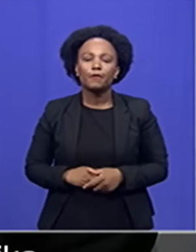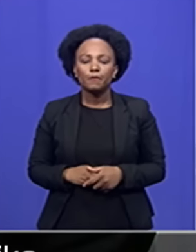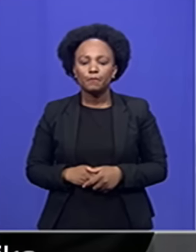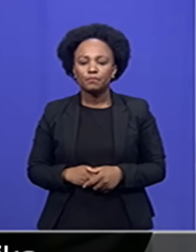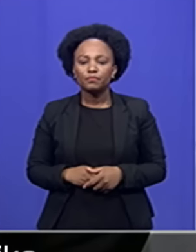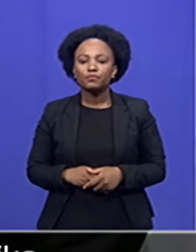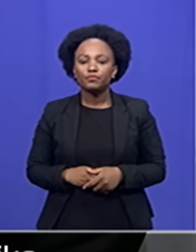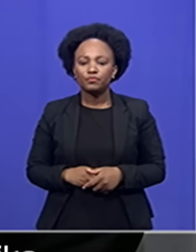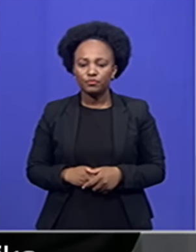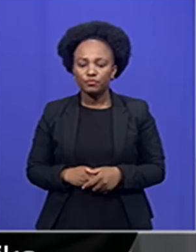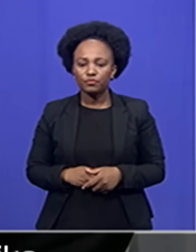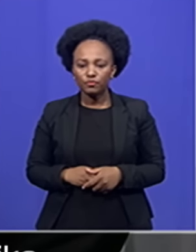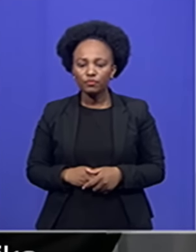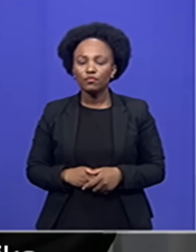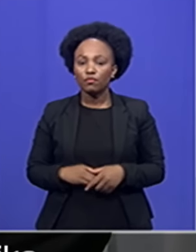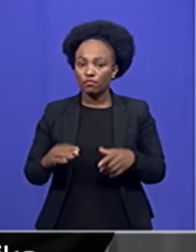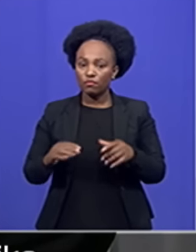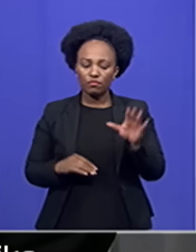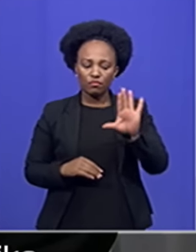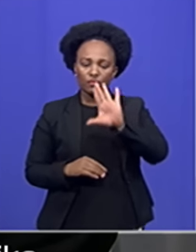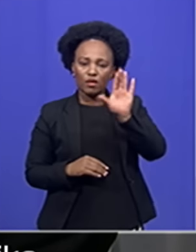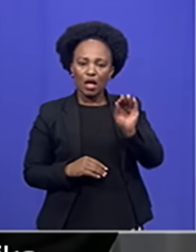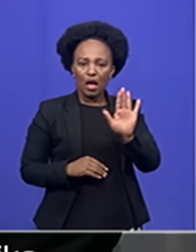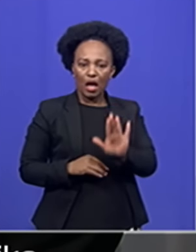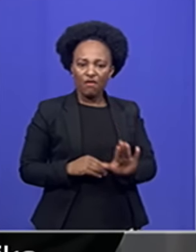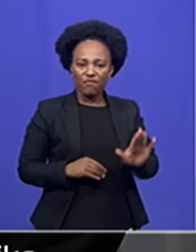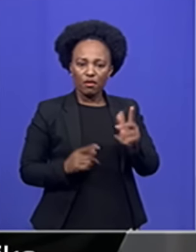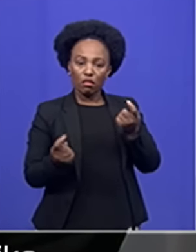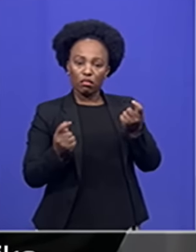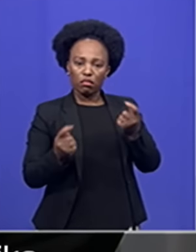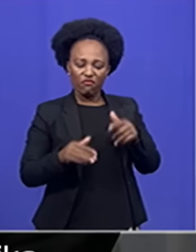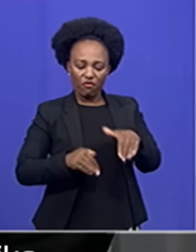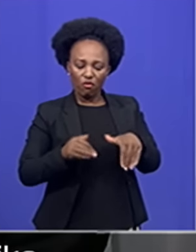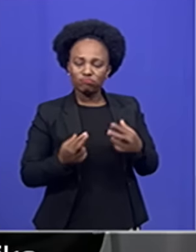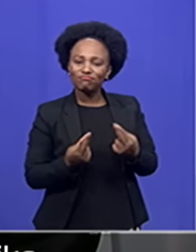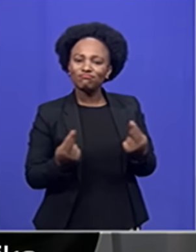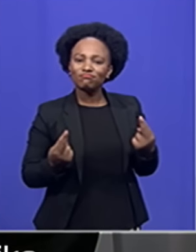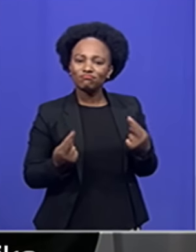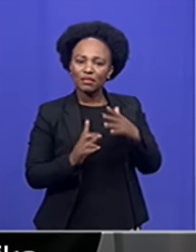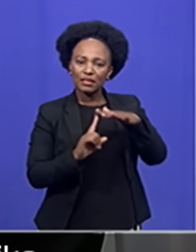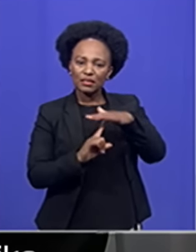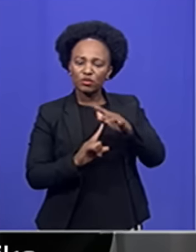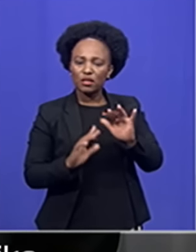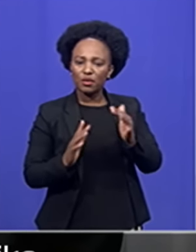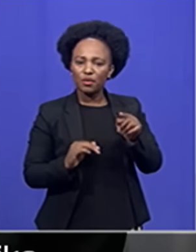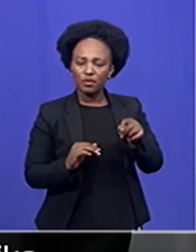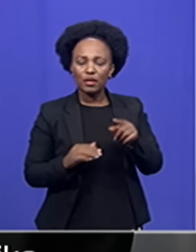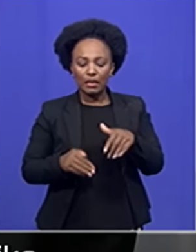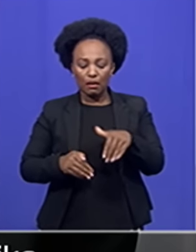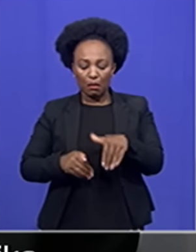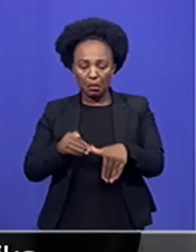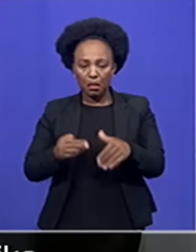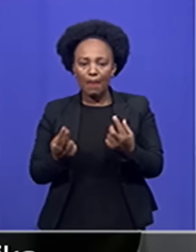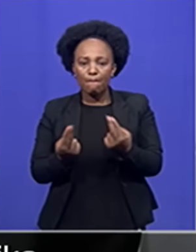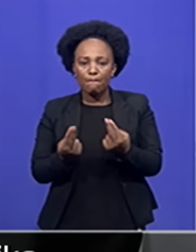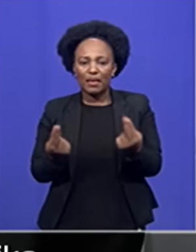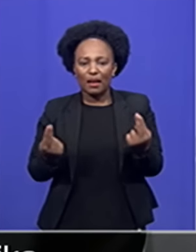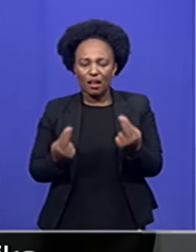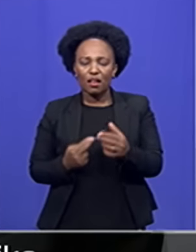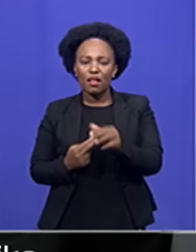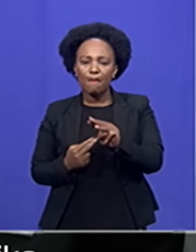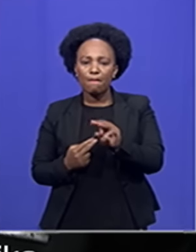lebella gape le taolo ya rena belo ka kontinente mabapi le diminerale maemo a rena ke afe gona fao ya le yone kganyo ya diminerale go buisanetswe